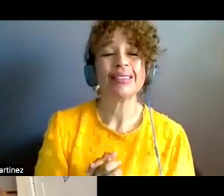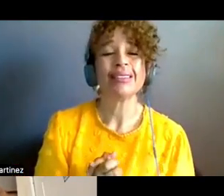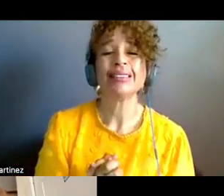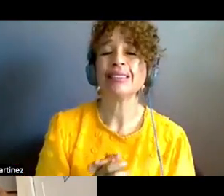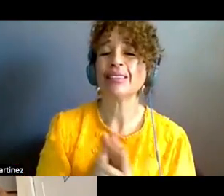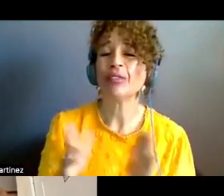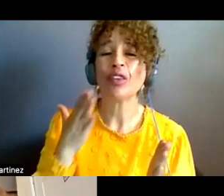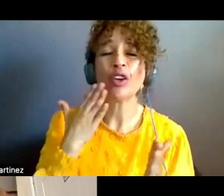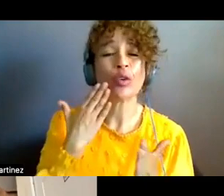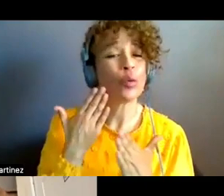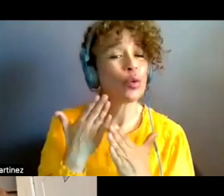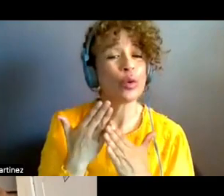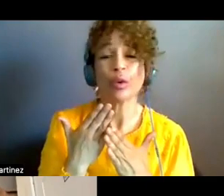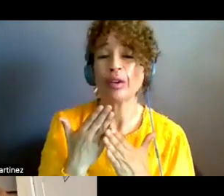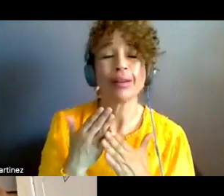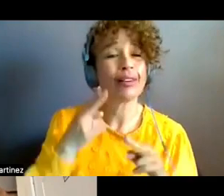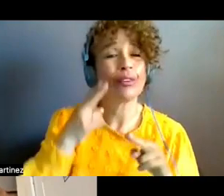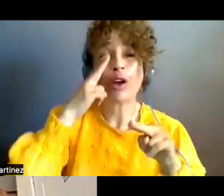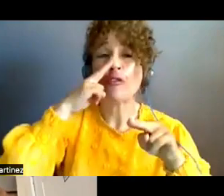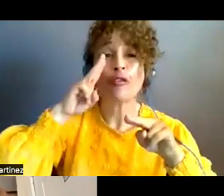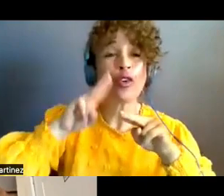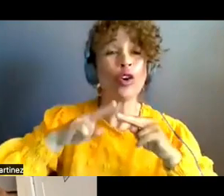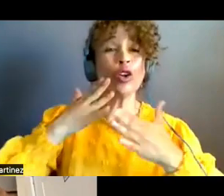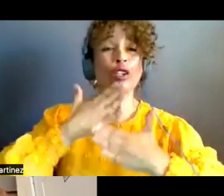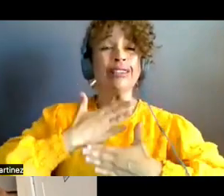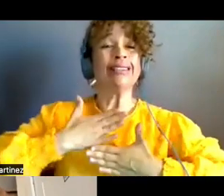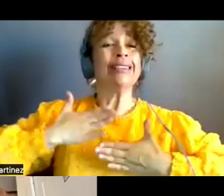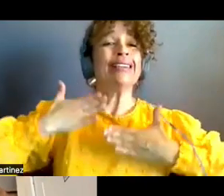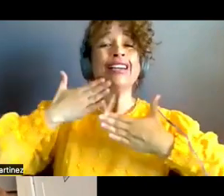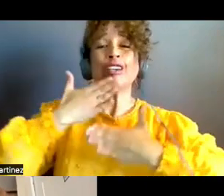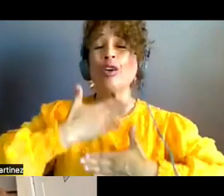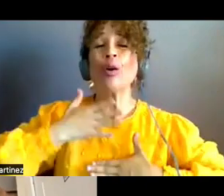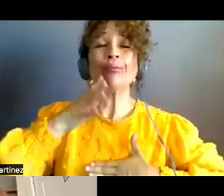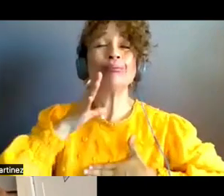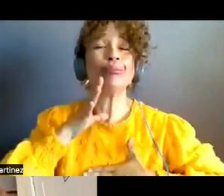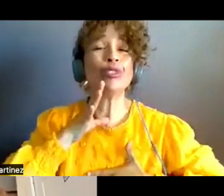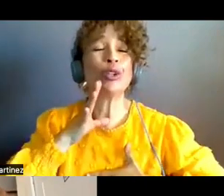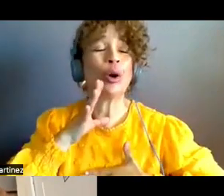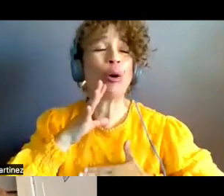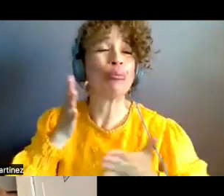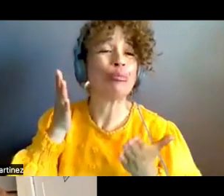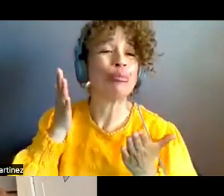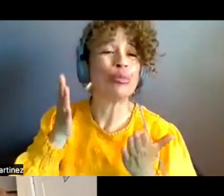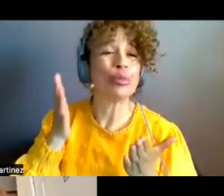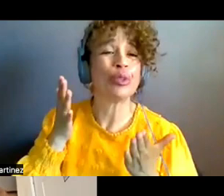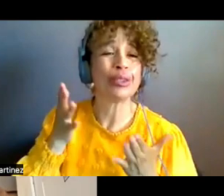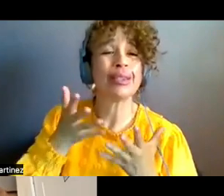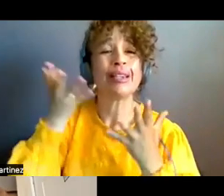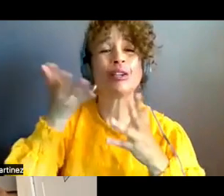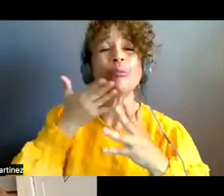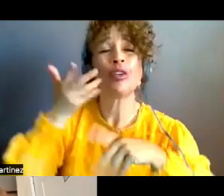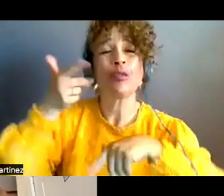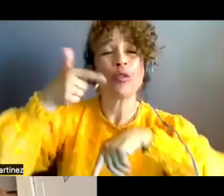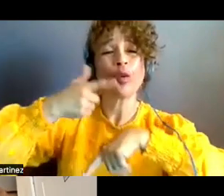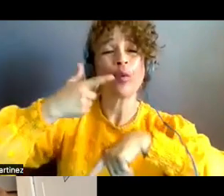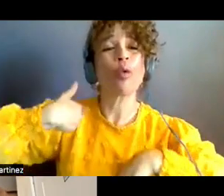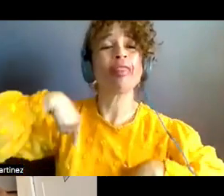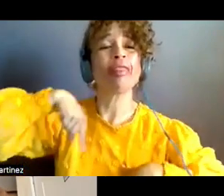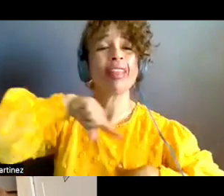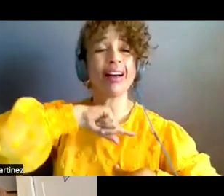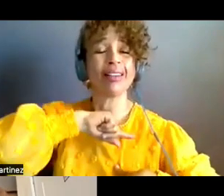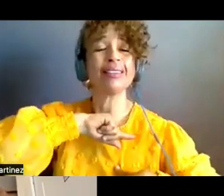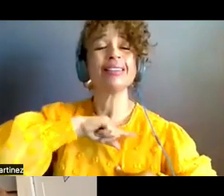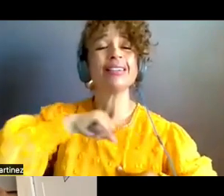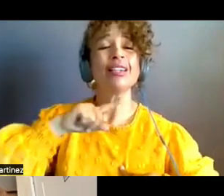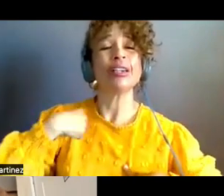good. It's been really fun, really enjoyable just to talk. So thank you for spending the time with us. We